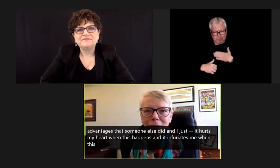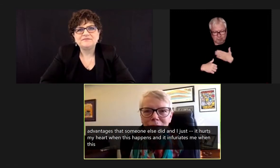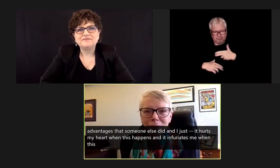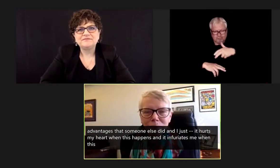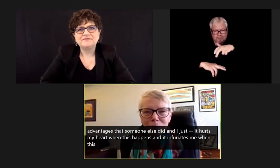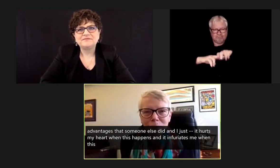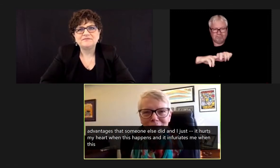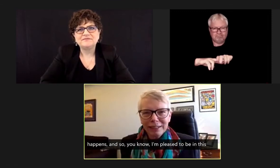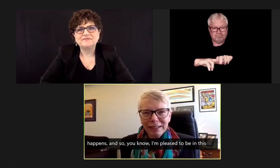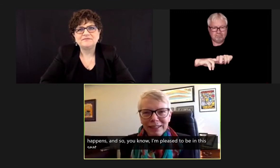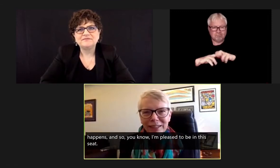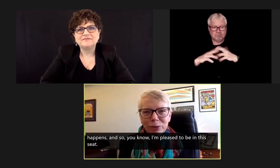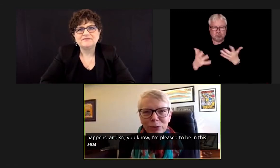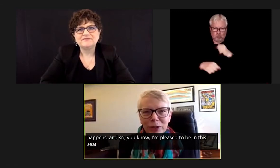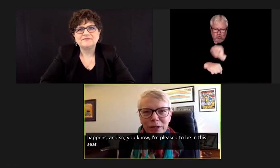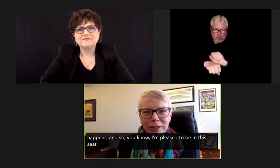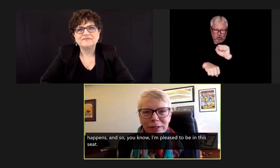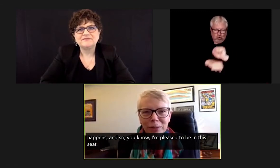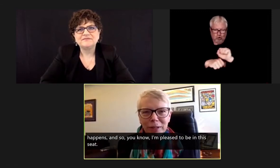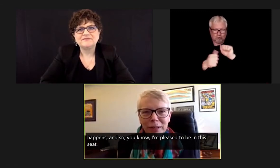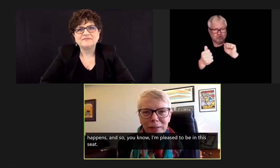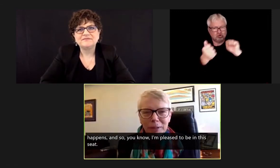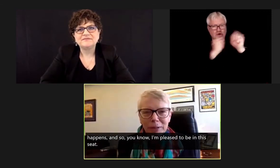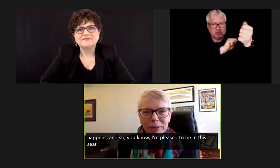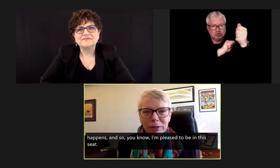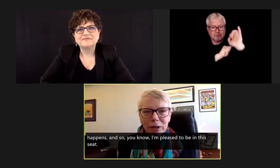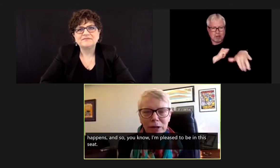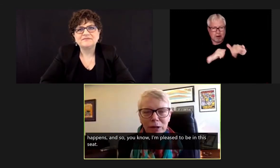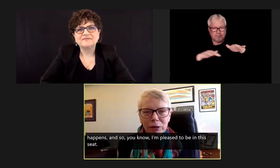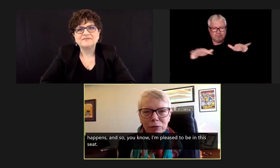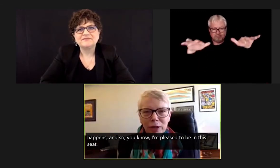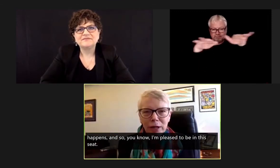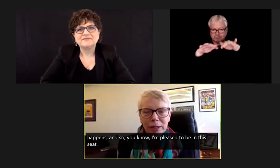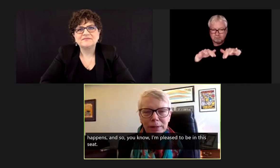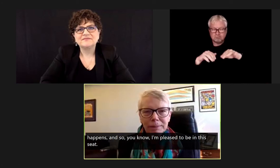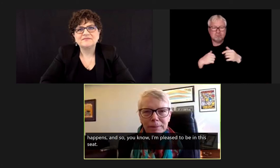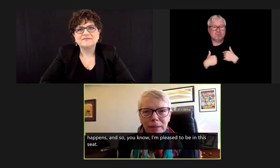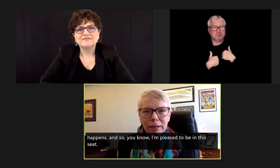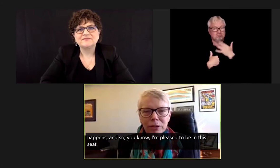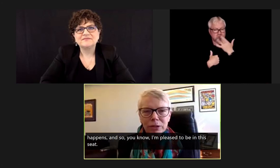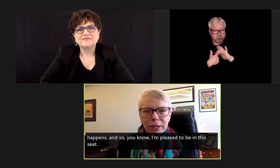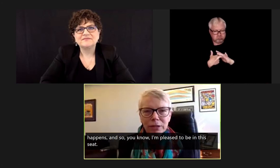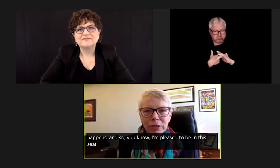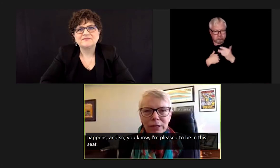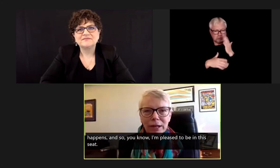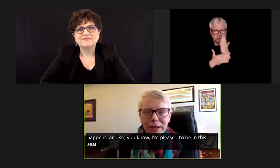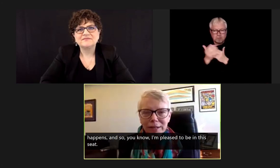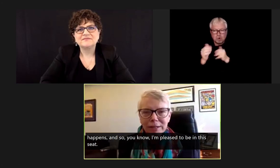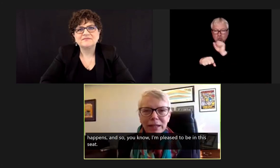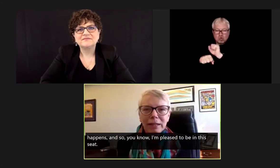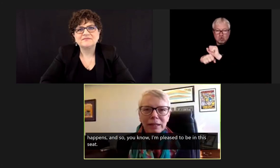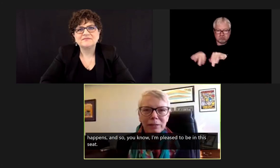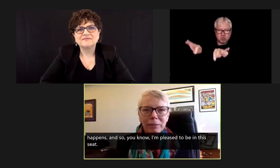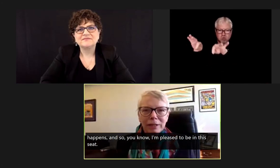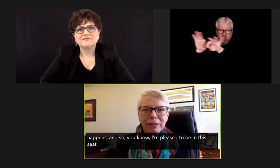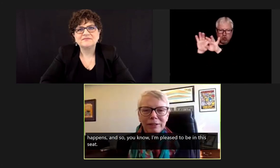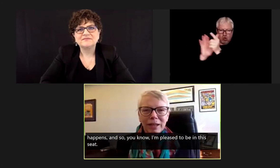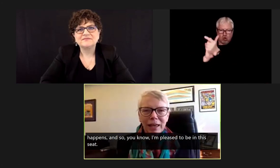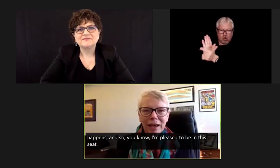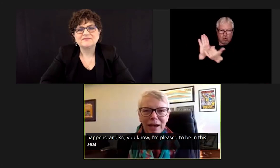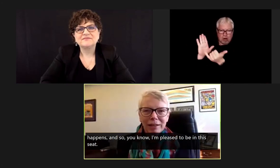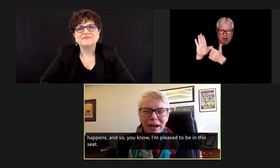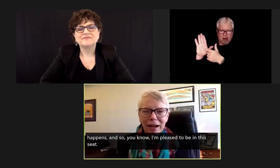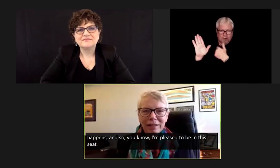I've been really lucky to work on some key pieces of legislation. And I say lucky